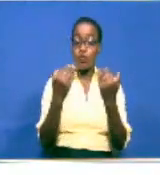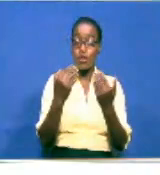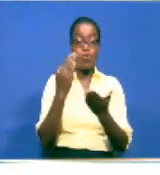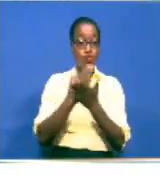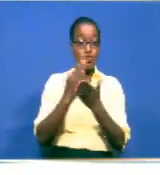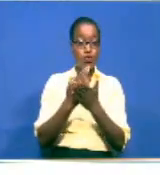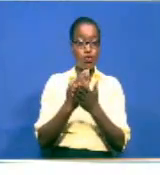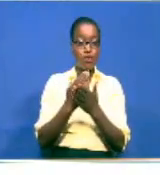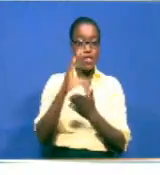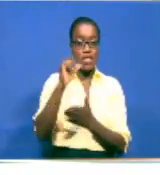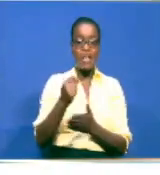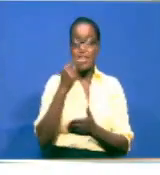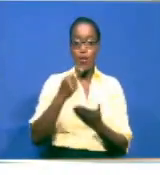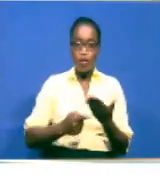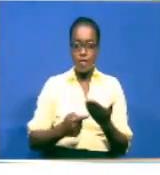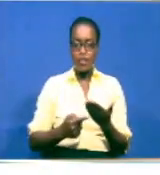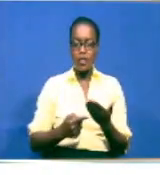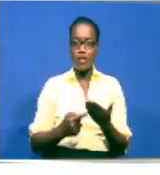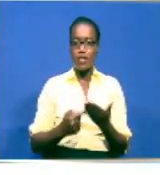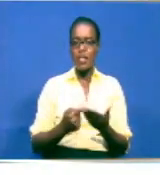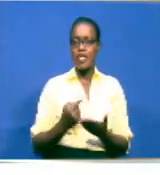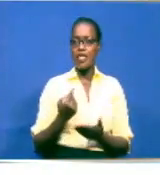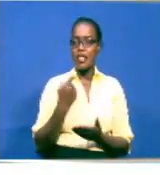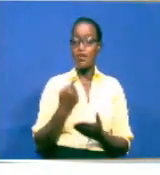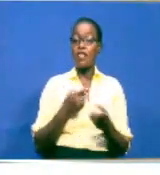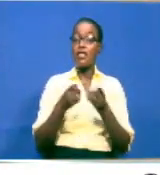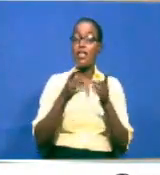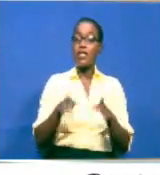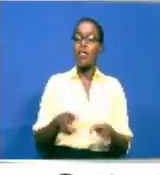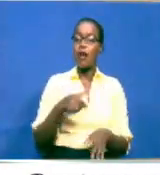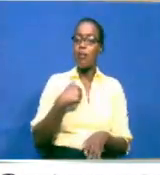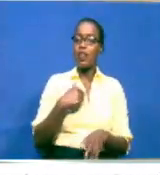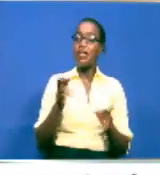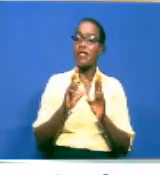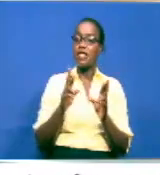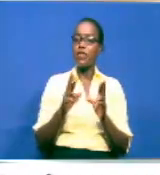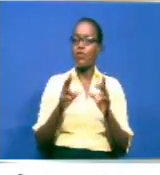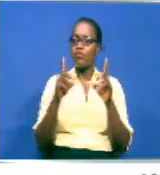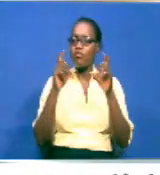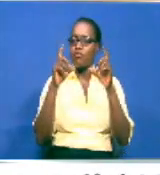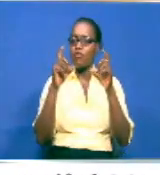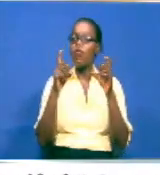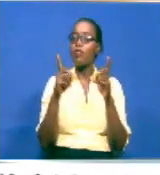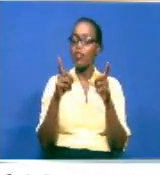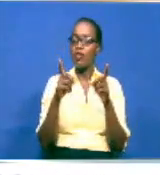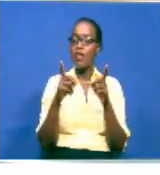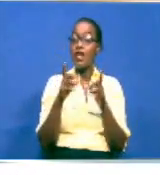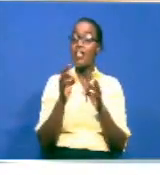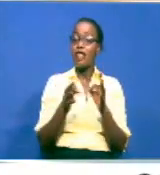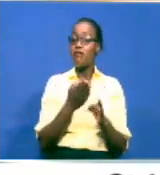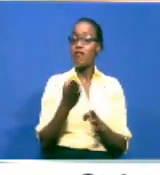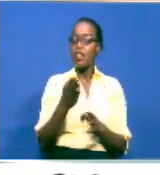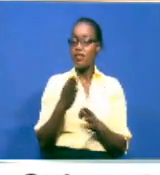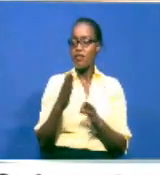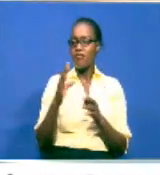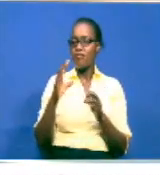Mutahi Kagwe said yesterday, I'm hoping my director is ready with that clip. Mukariuki, if you have that